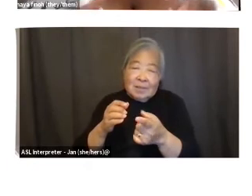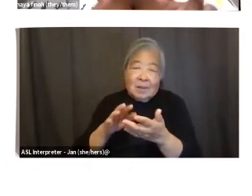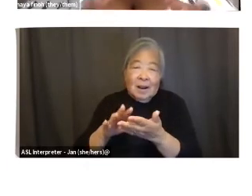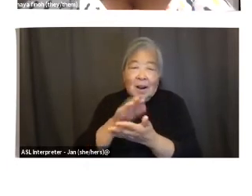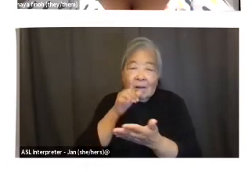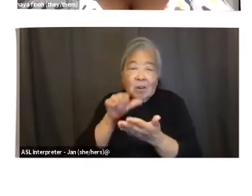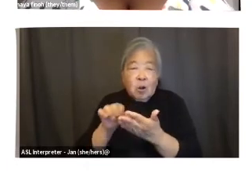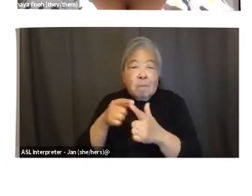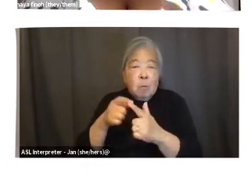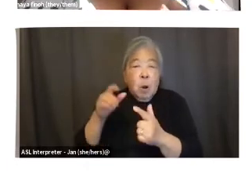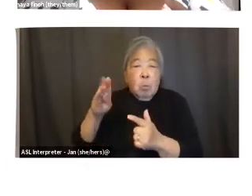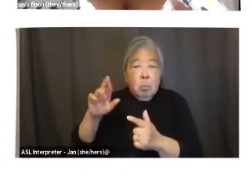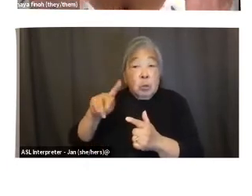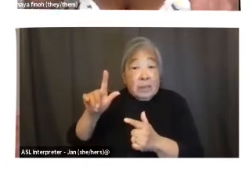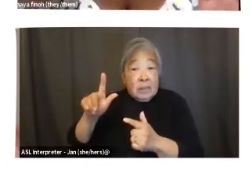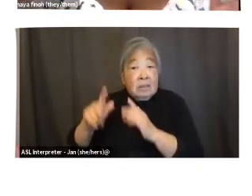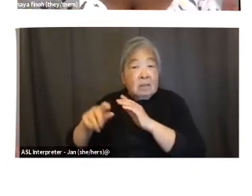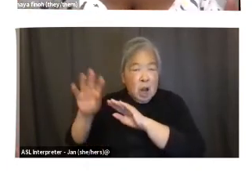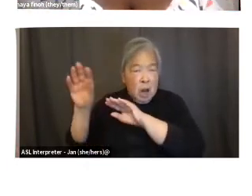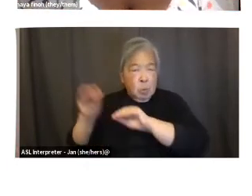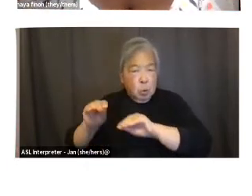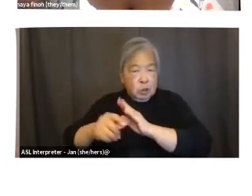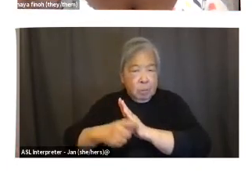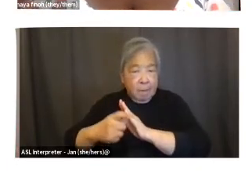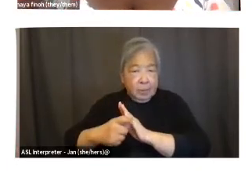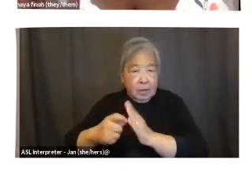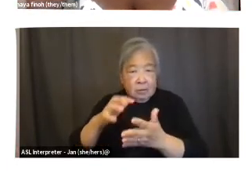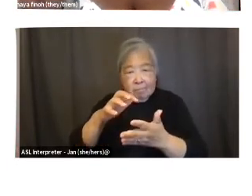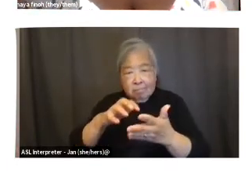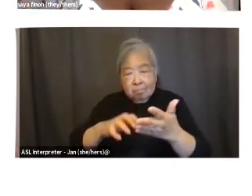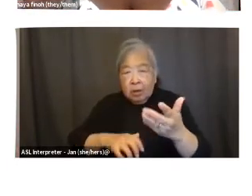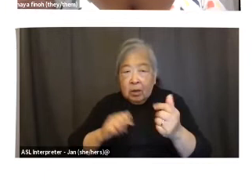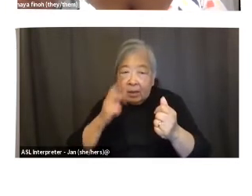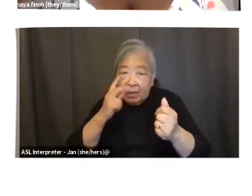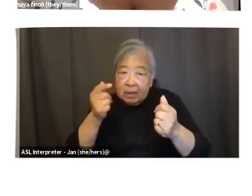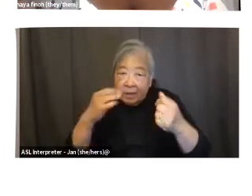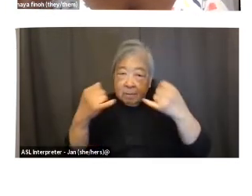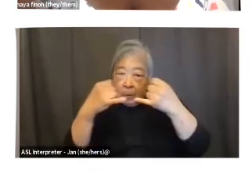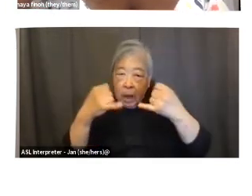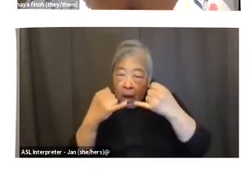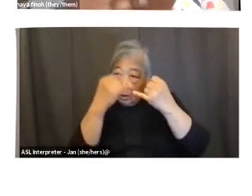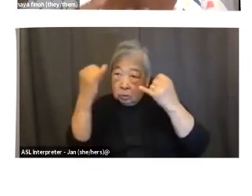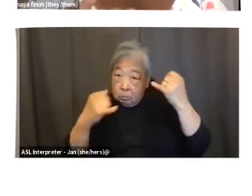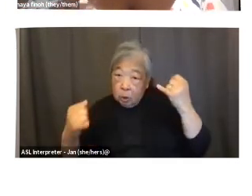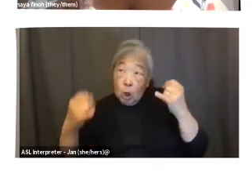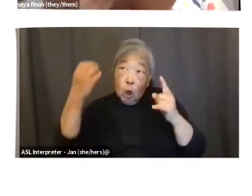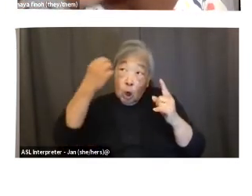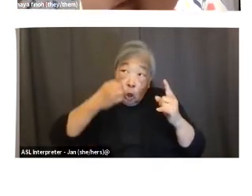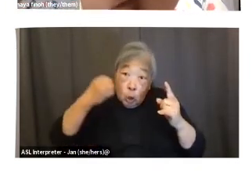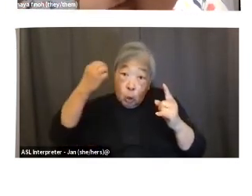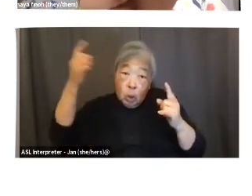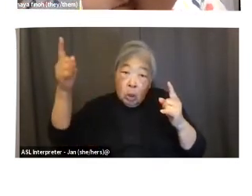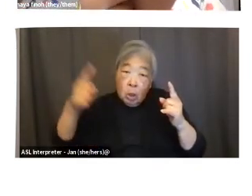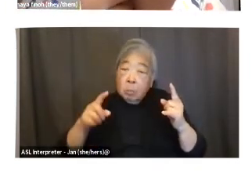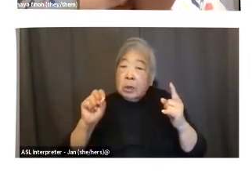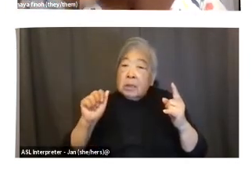Brazilian immigration pamphlet in 1908. And there's a bunch of lines being drawn from Europe to Sao Paulo, the